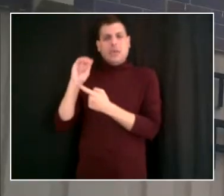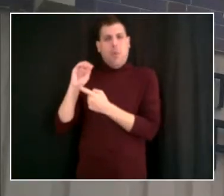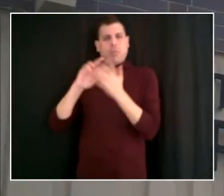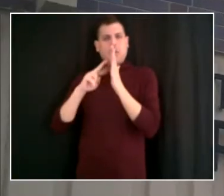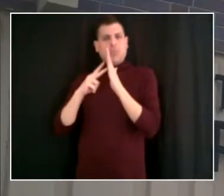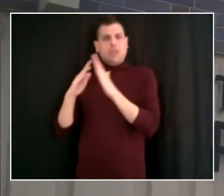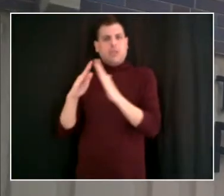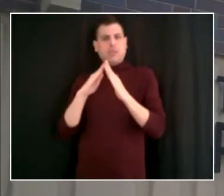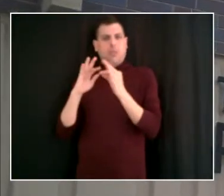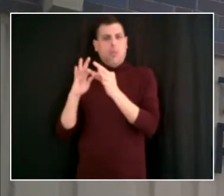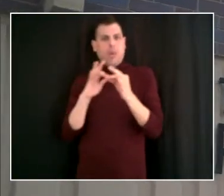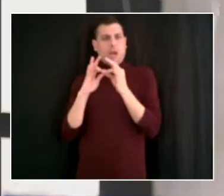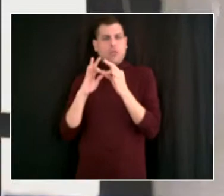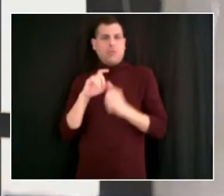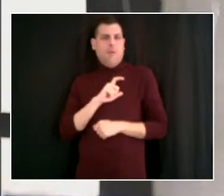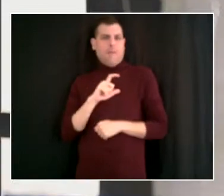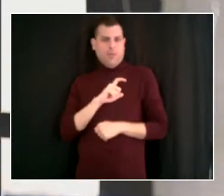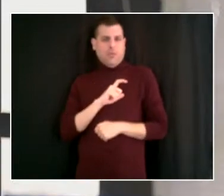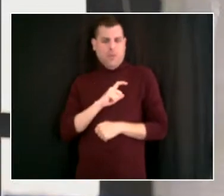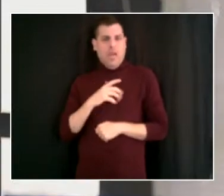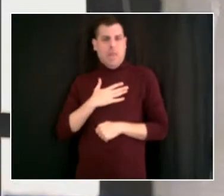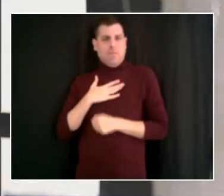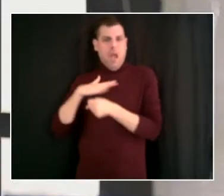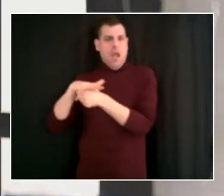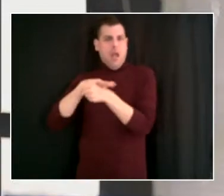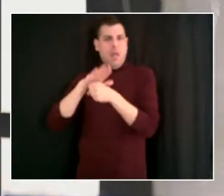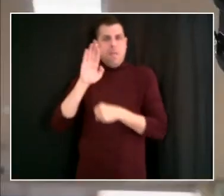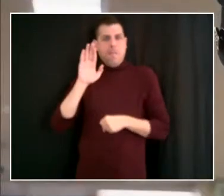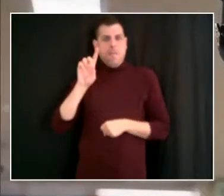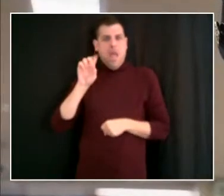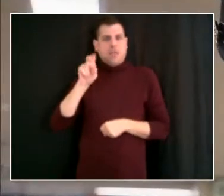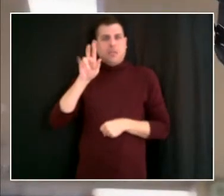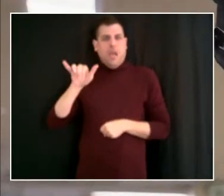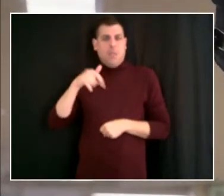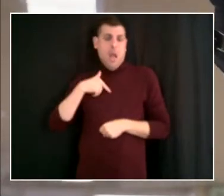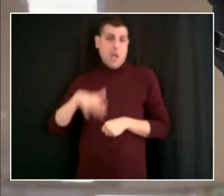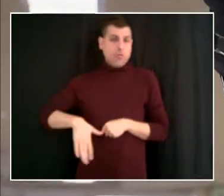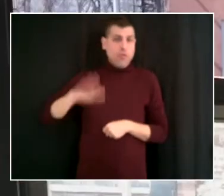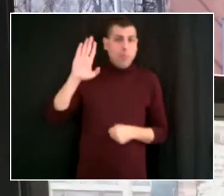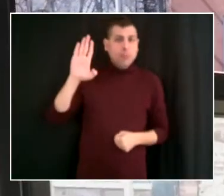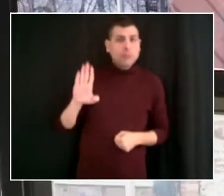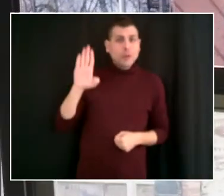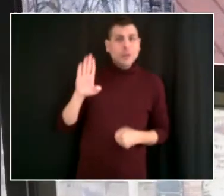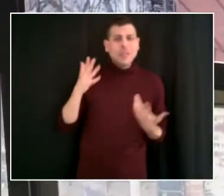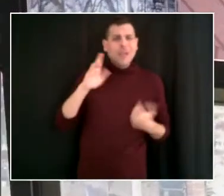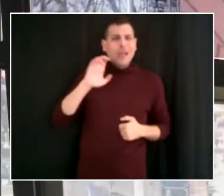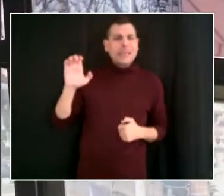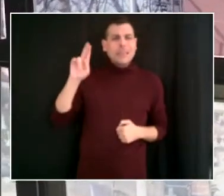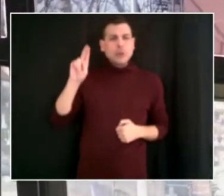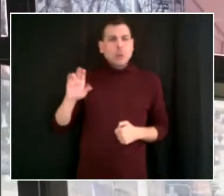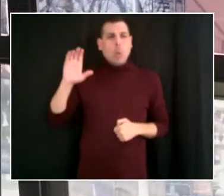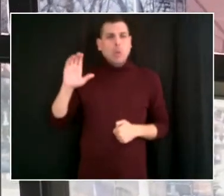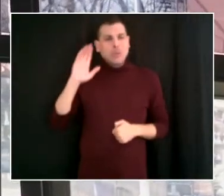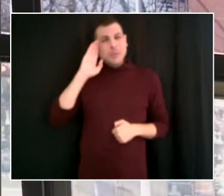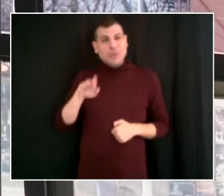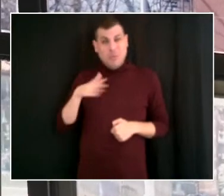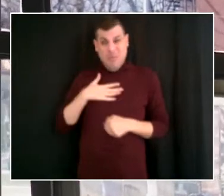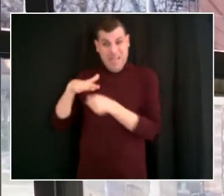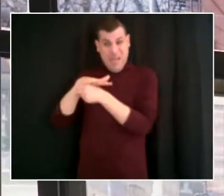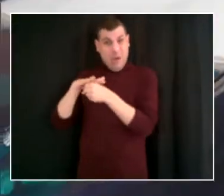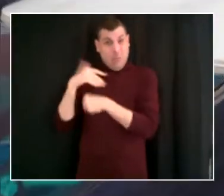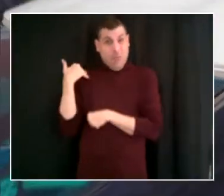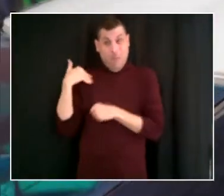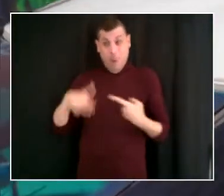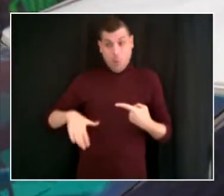at the 79 Precinct. I grew up in Brooklyn and East New York, so kind of the same type of neighborhood I'm policing in. That plays a role in everything